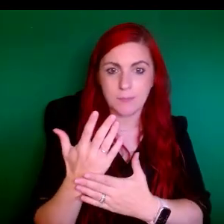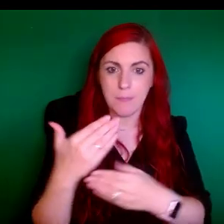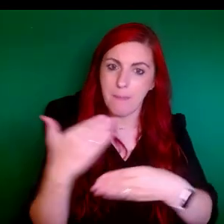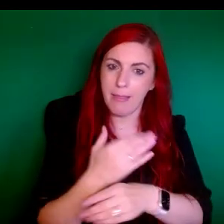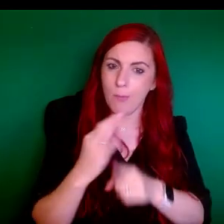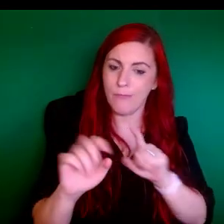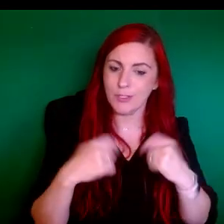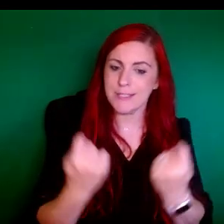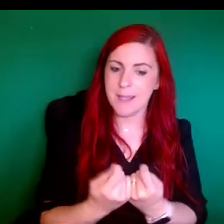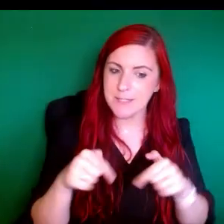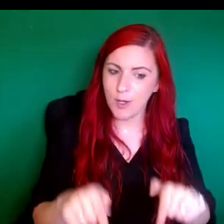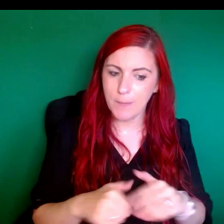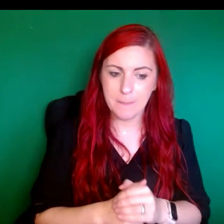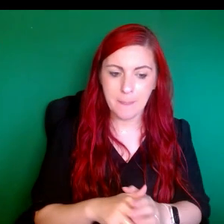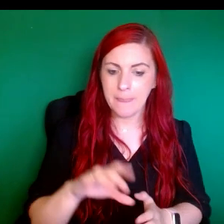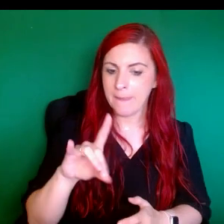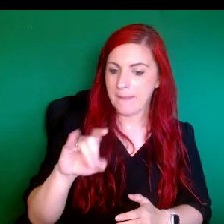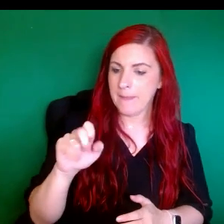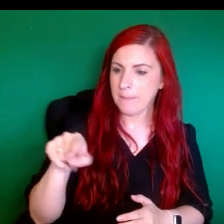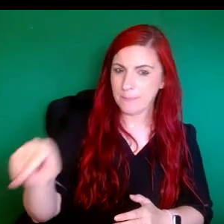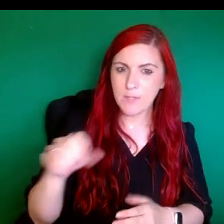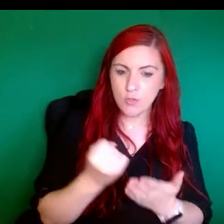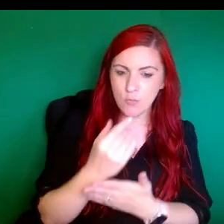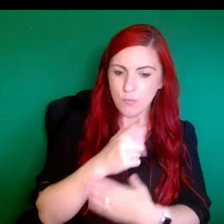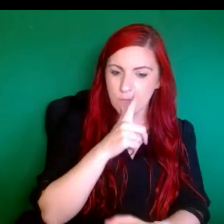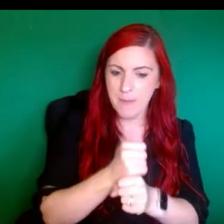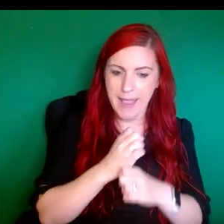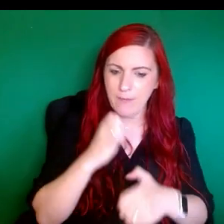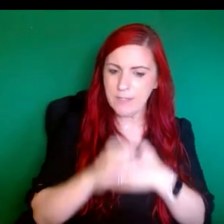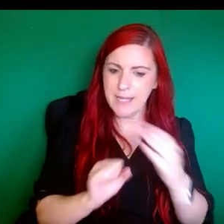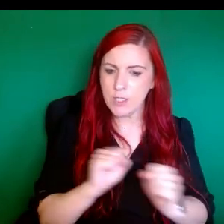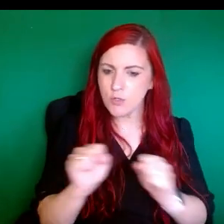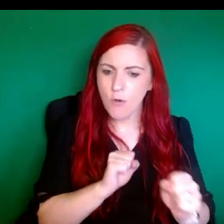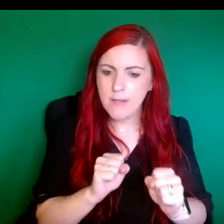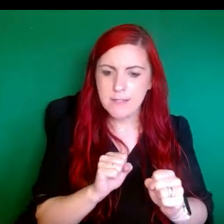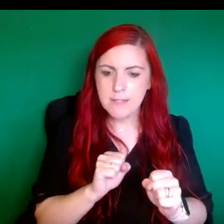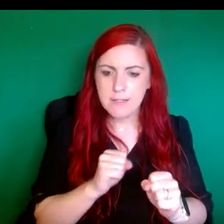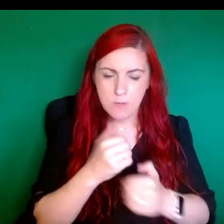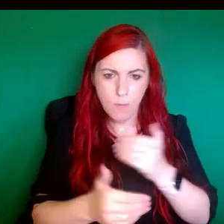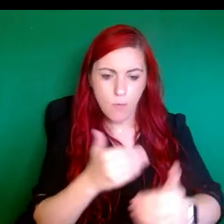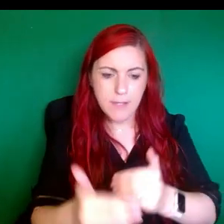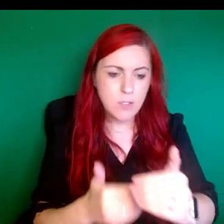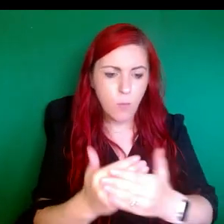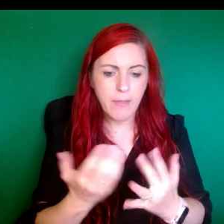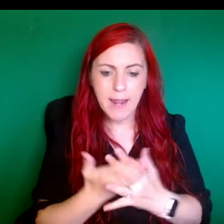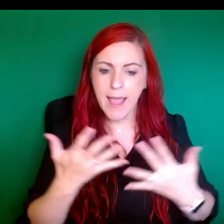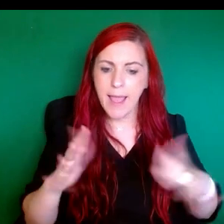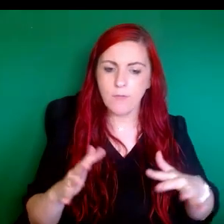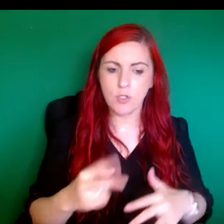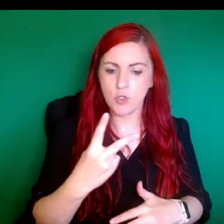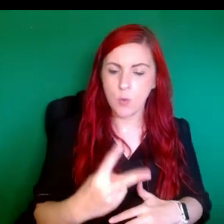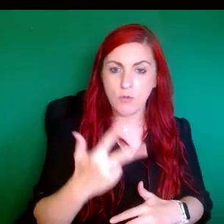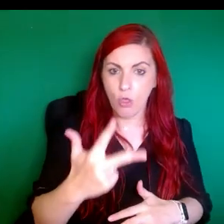brings home the scale of the daily service operated at Community Catering, with an average of 230 meals prepared and delivered each